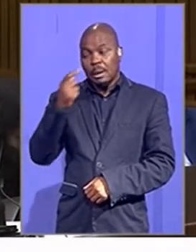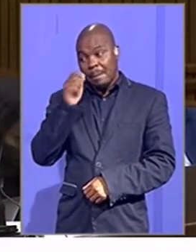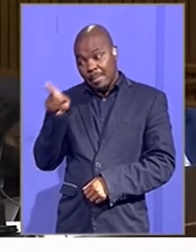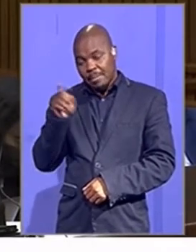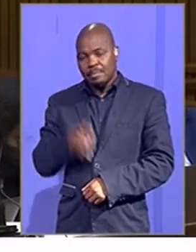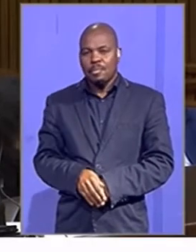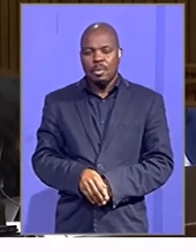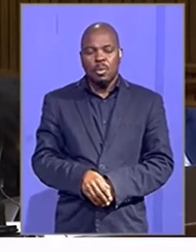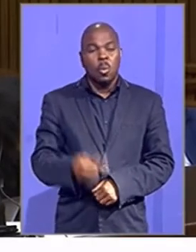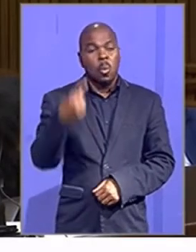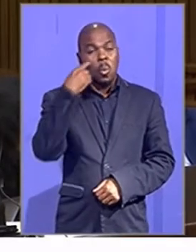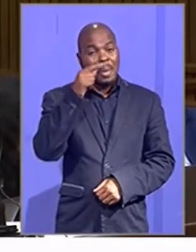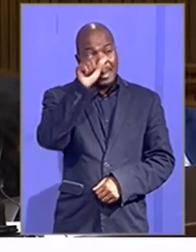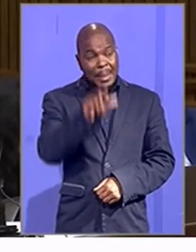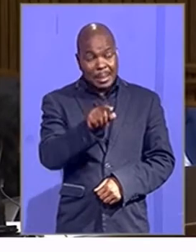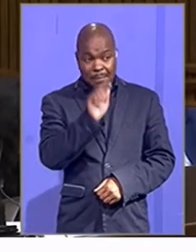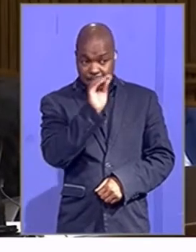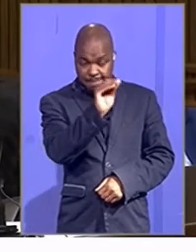witness,